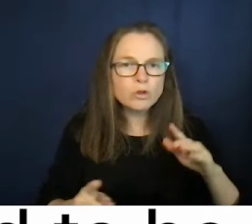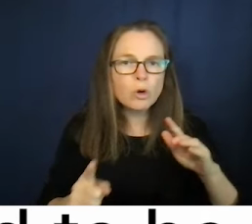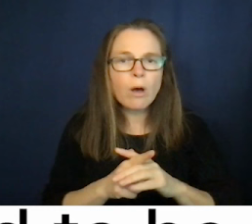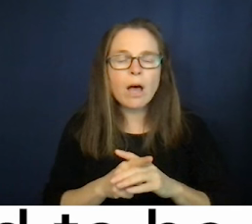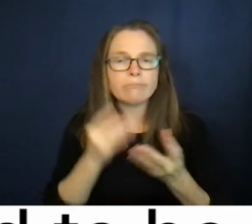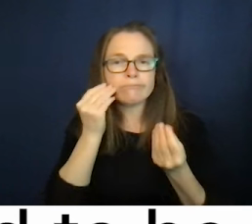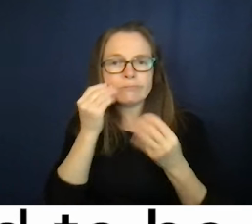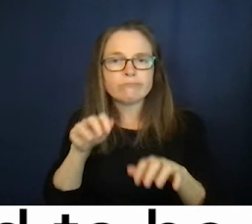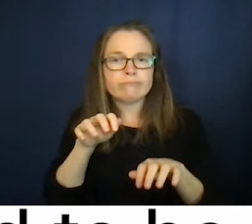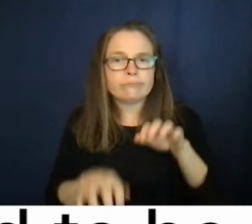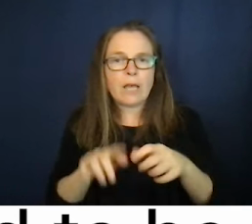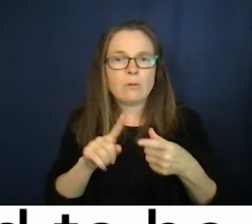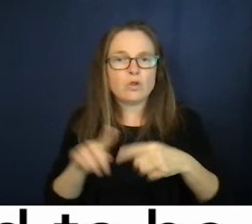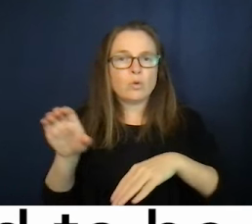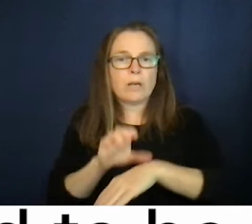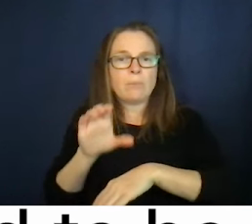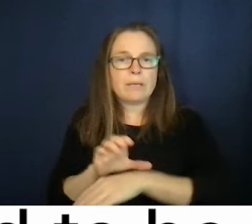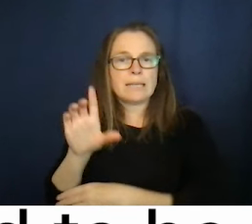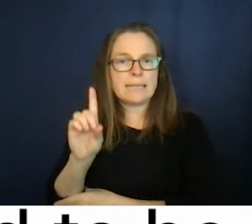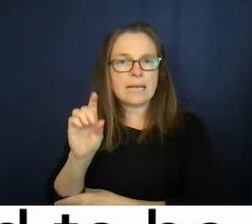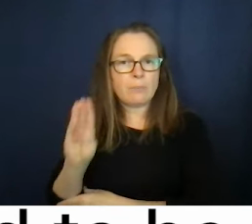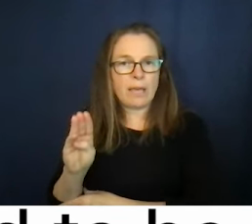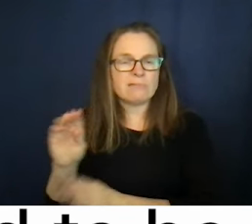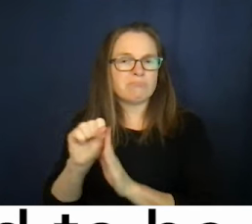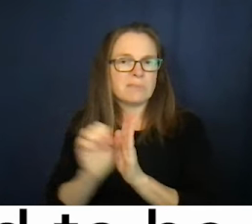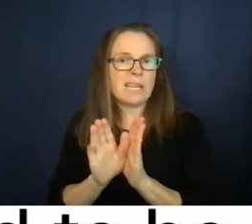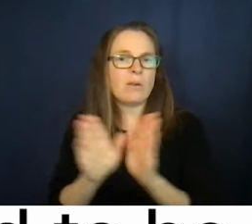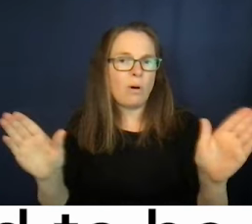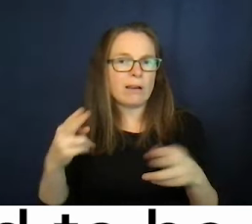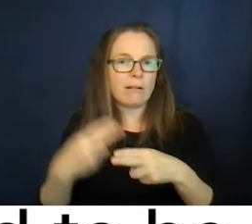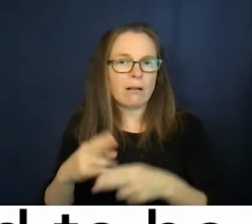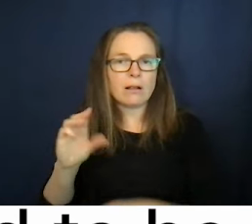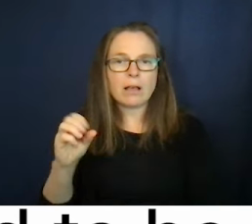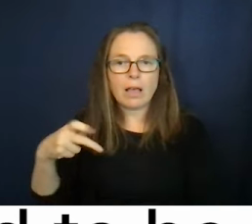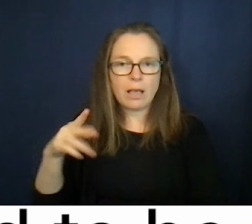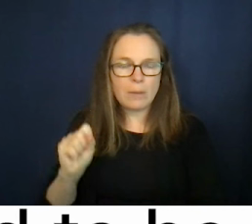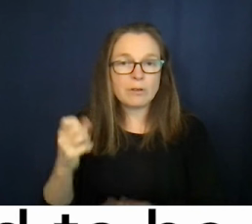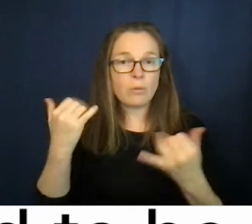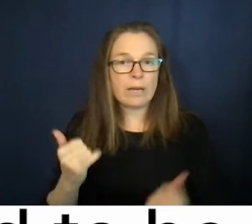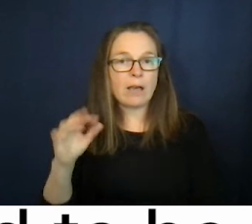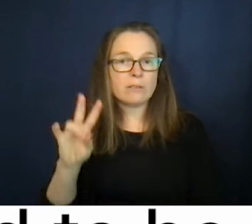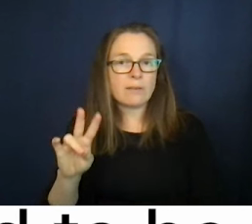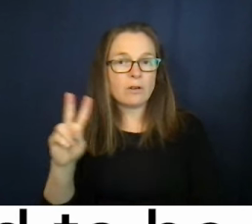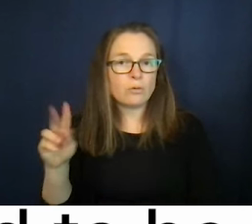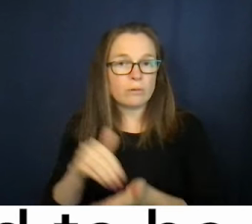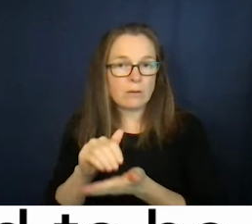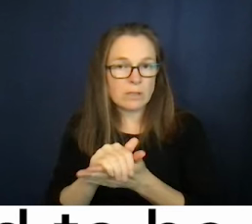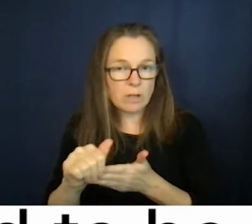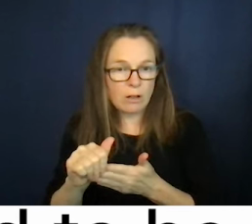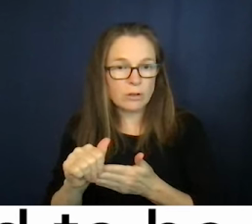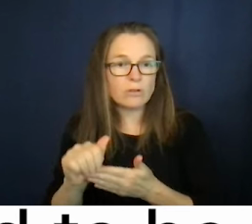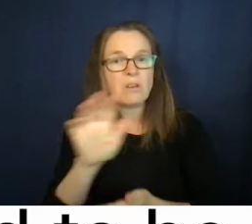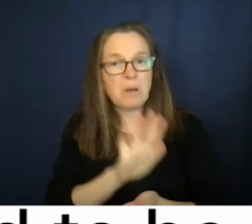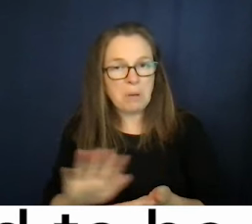Compass, the statewide database. The current annual budget is about $72,000. The